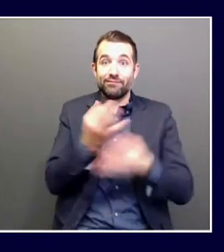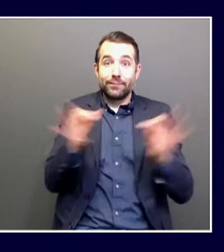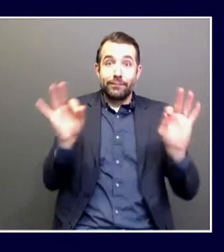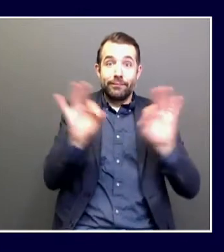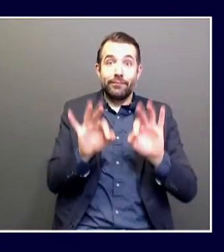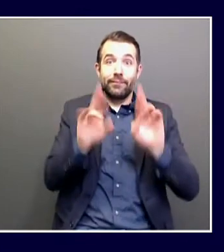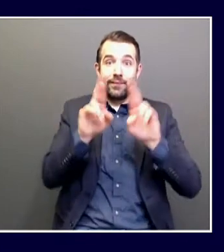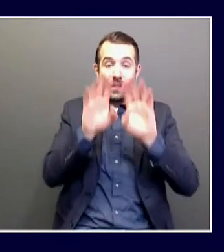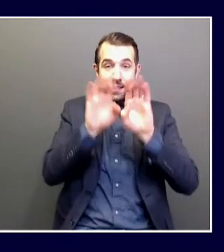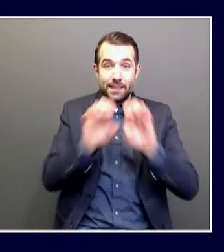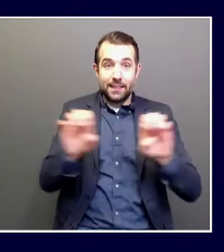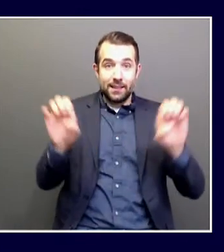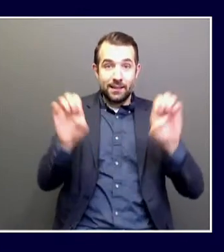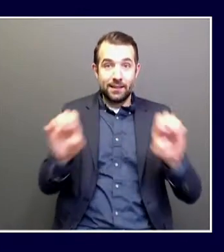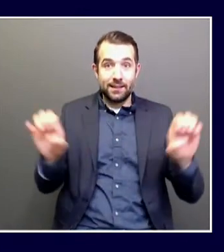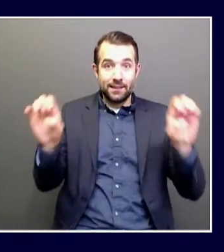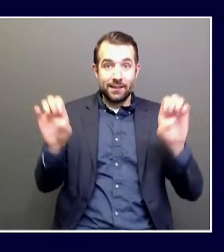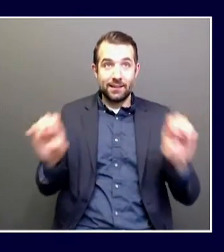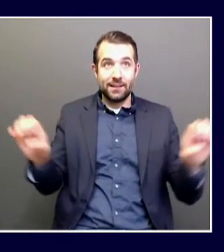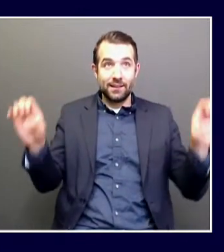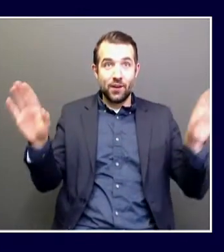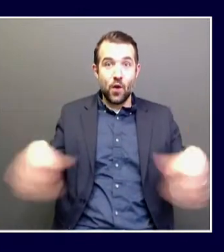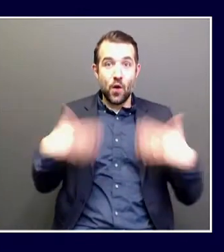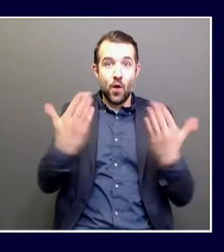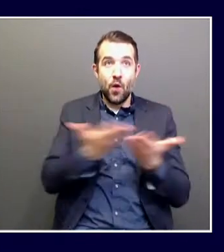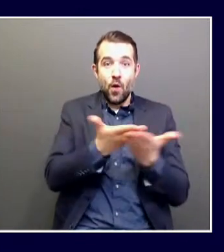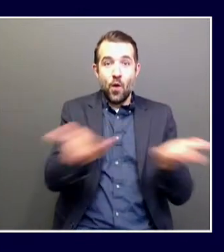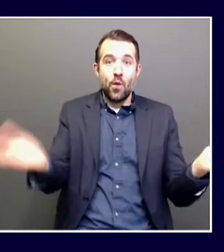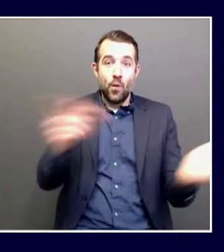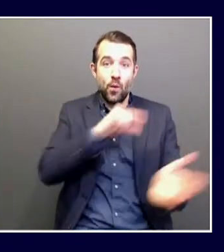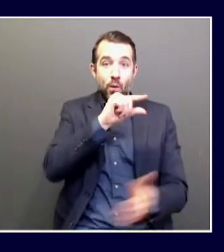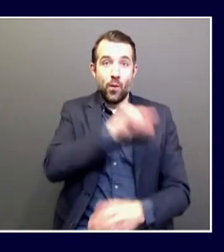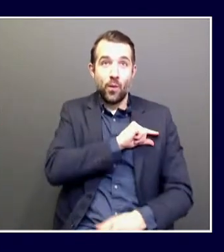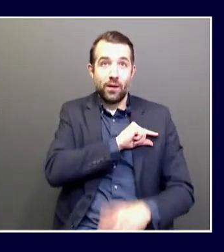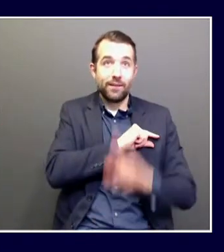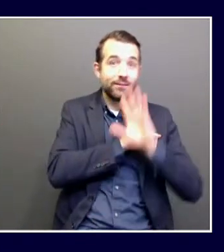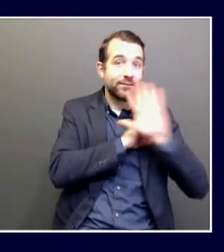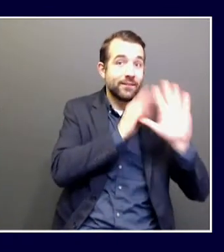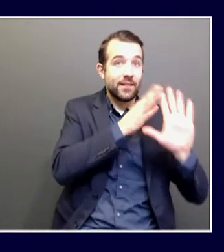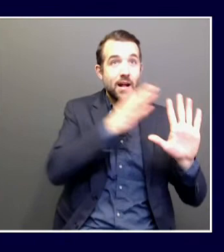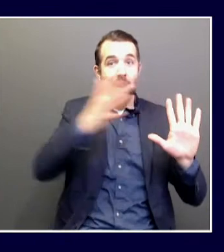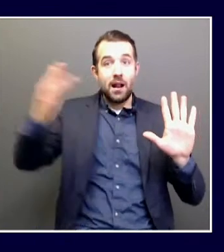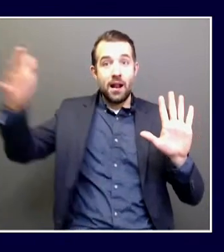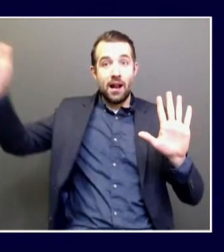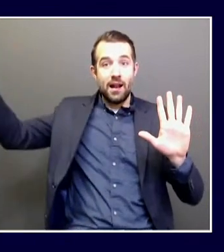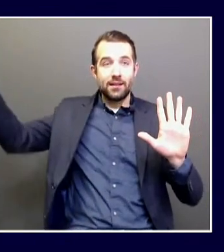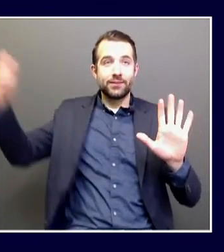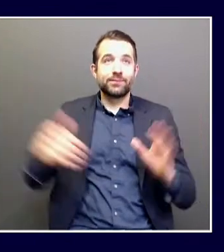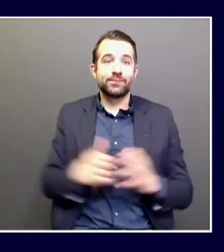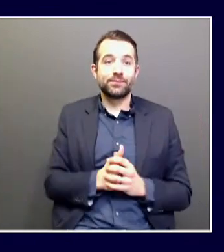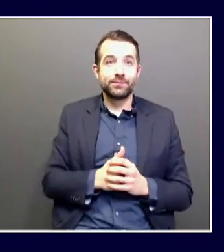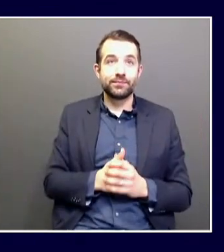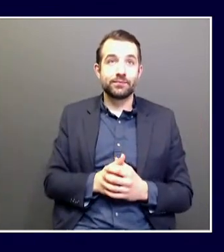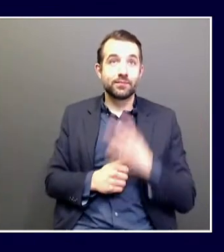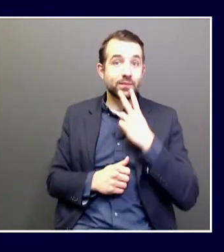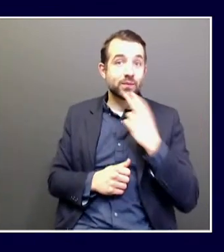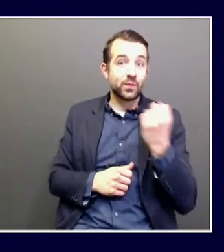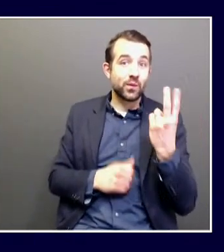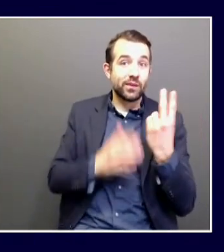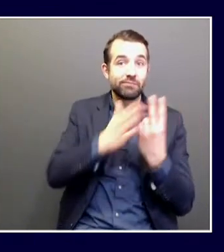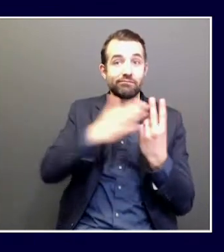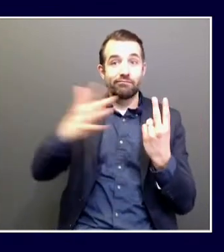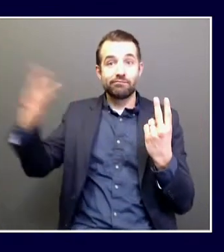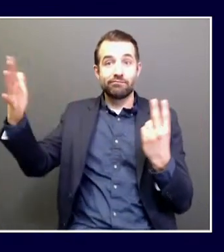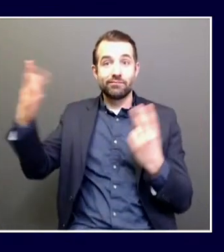for all eligible age groups, 5 and up for primary series, 12 and up for boosters. No appointment is